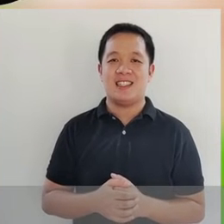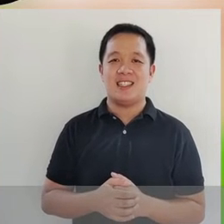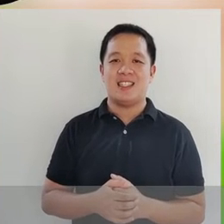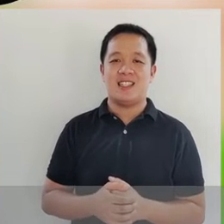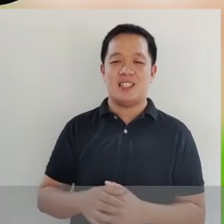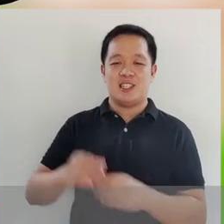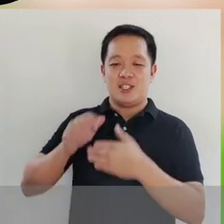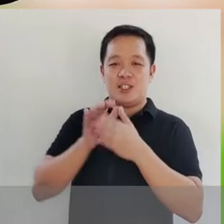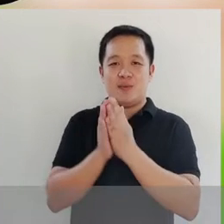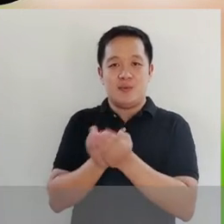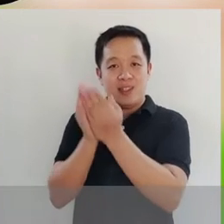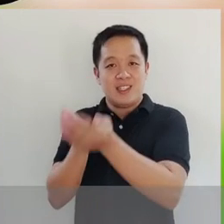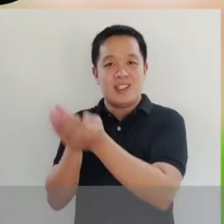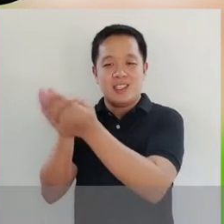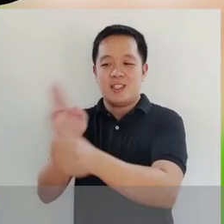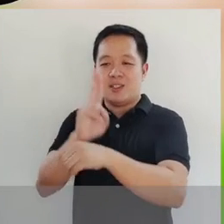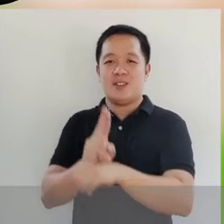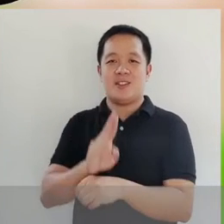SH for ship.